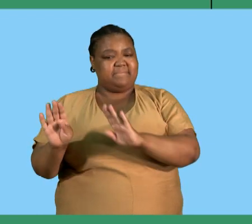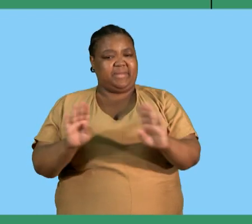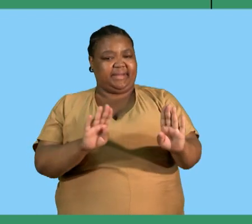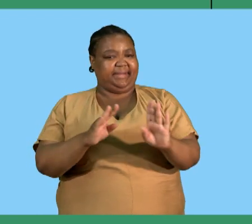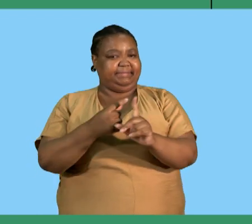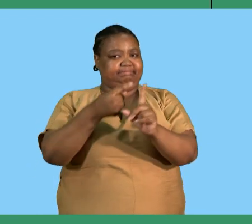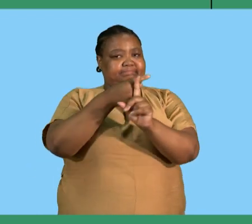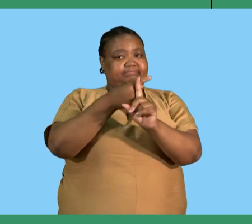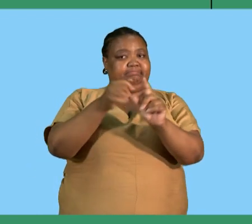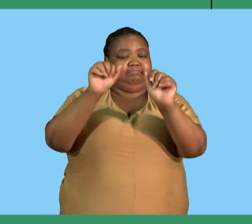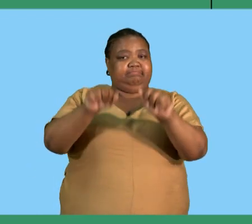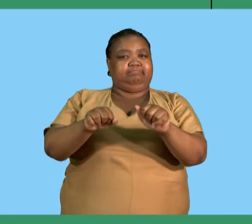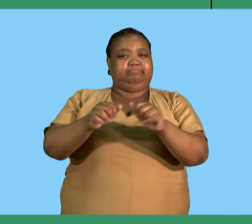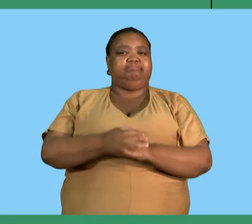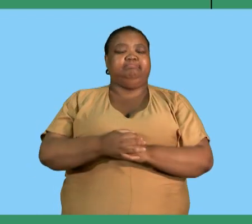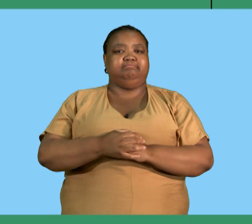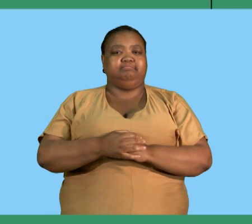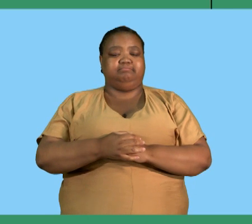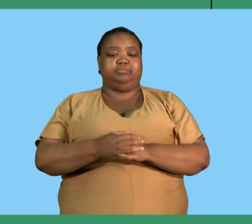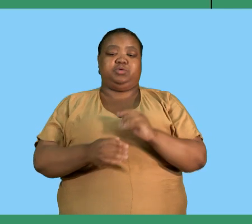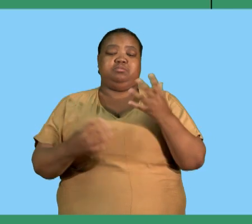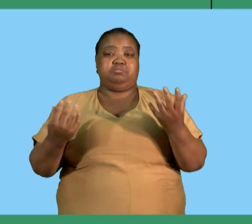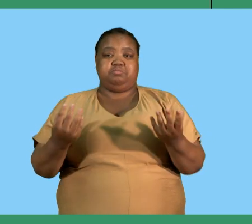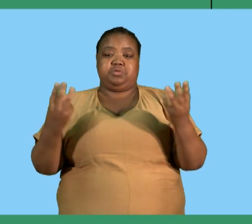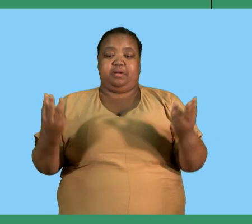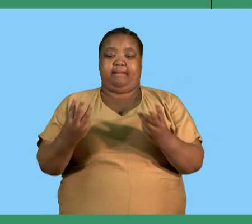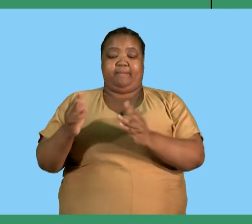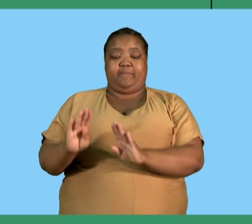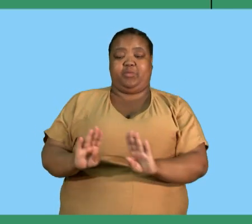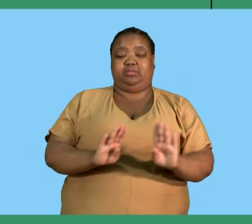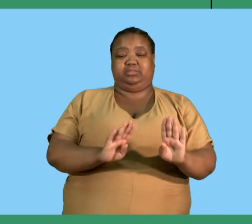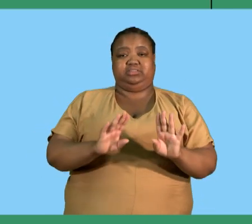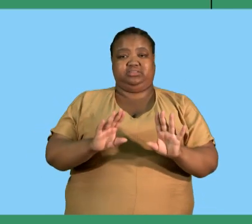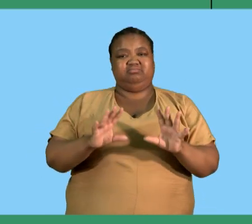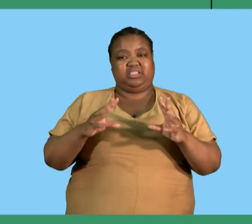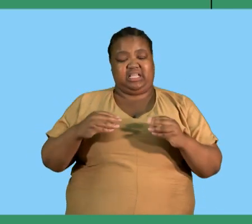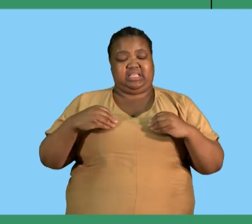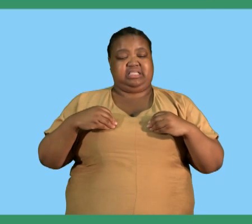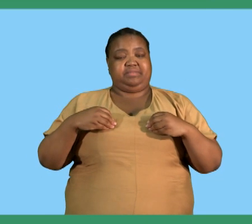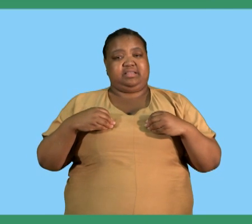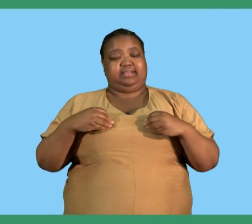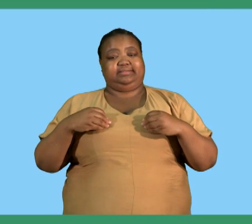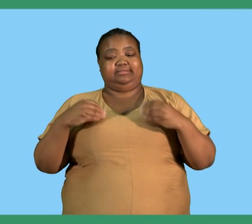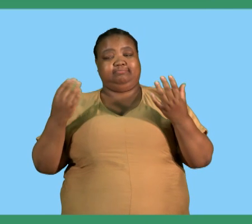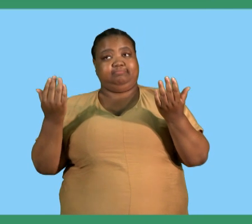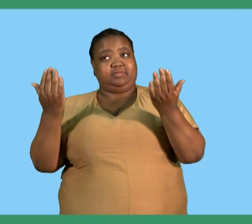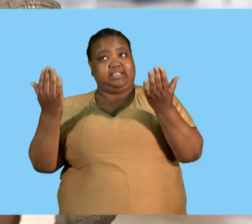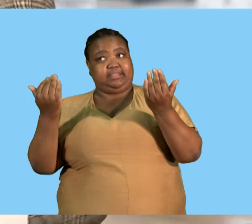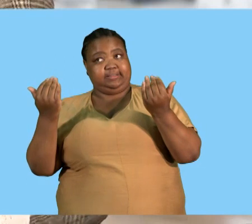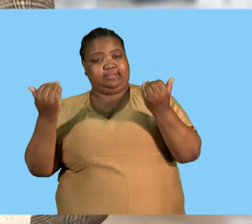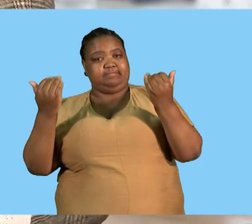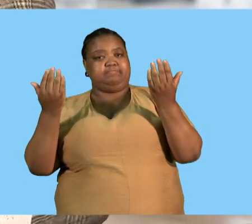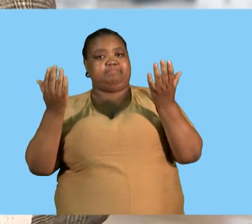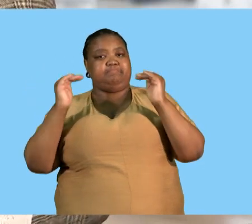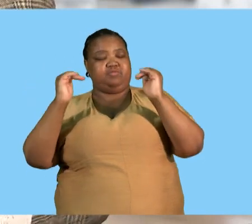behavior. When people or business do not act within the accepted standards and expectations. Right, now we get